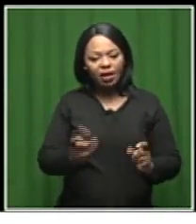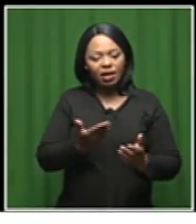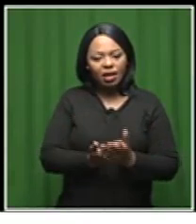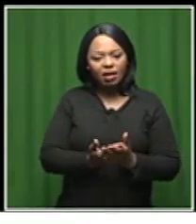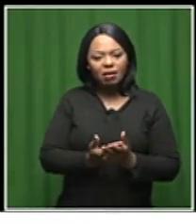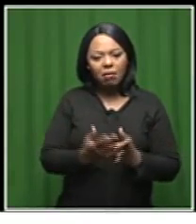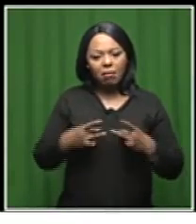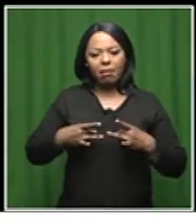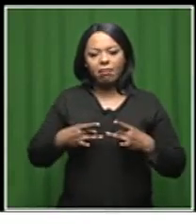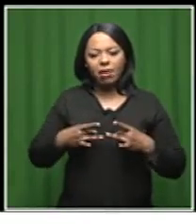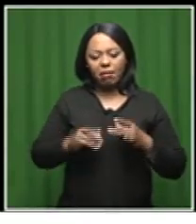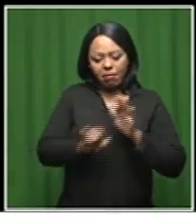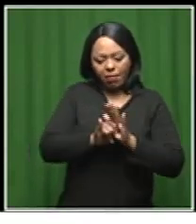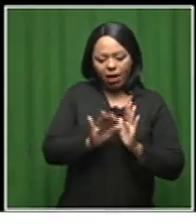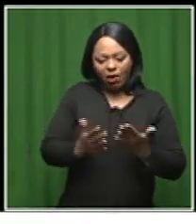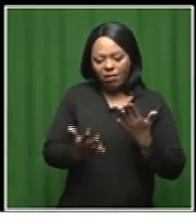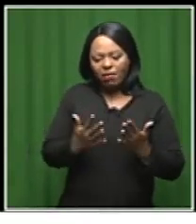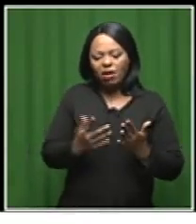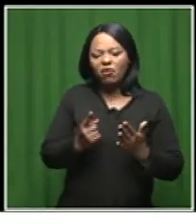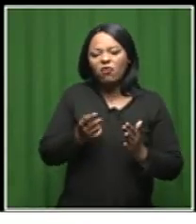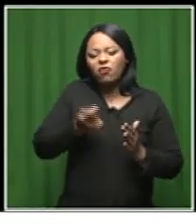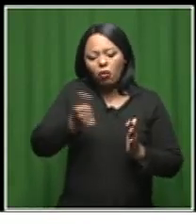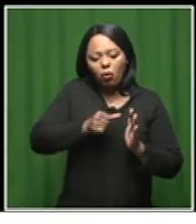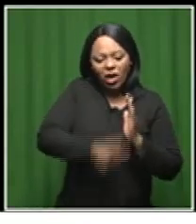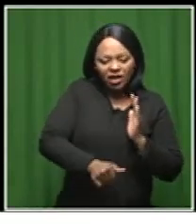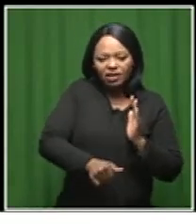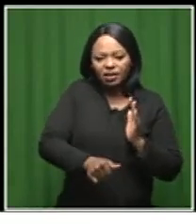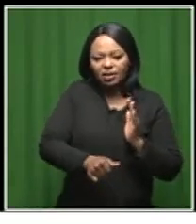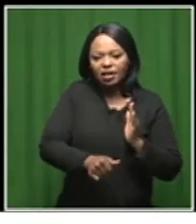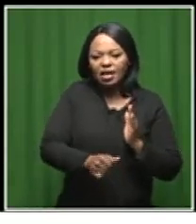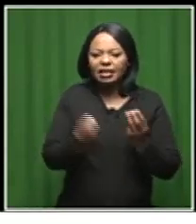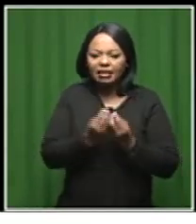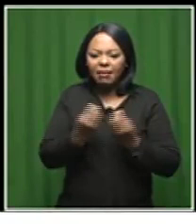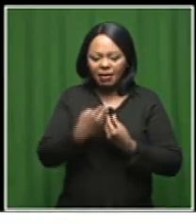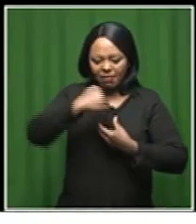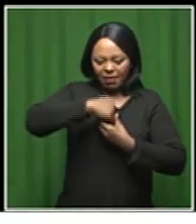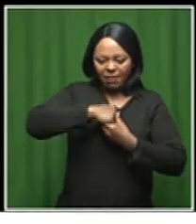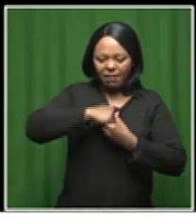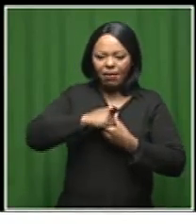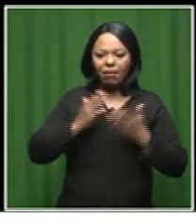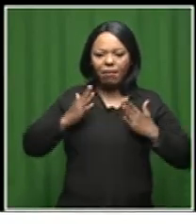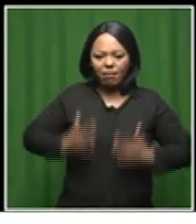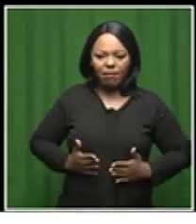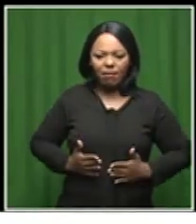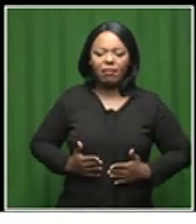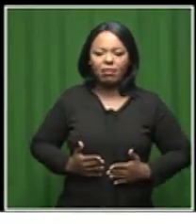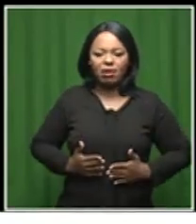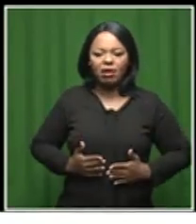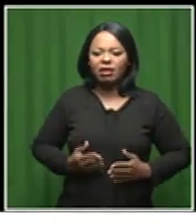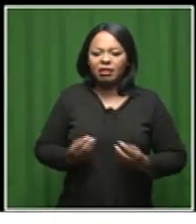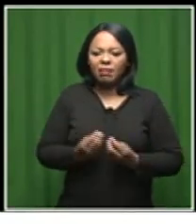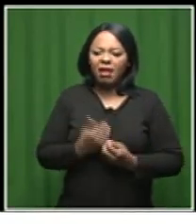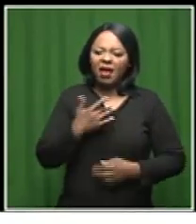symptomatic within a few weeks of things going wrong in the bone marrow. And typically, they will